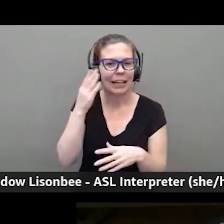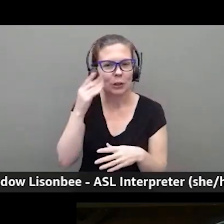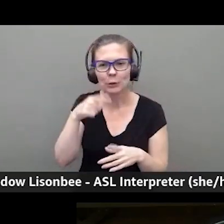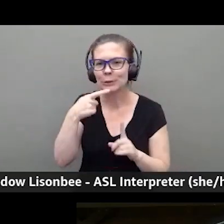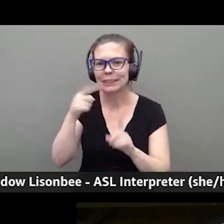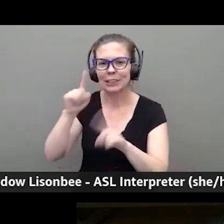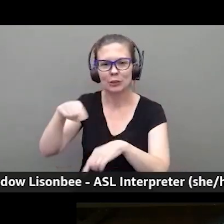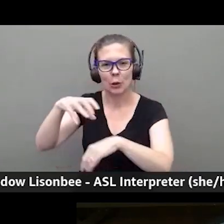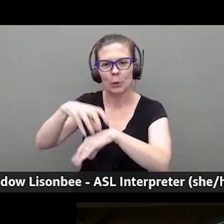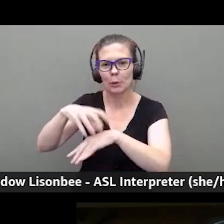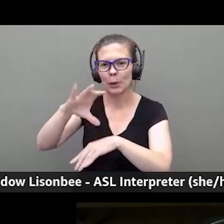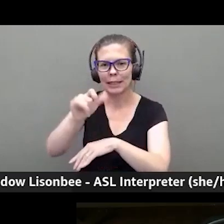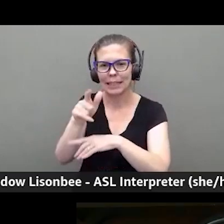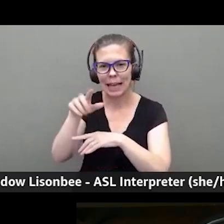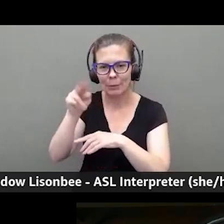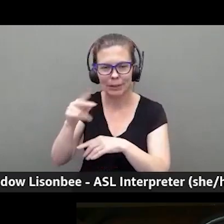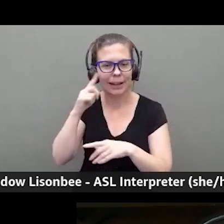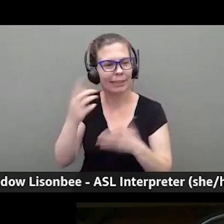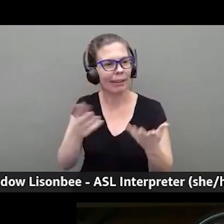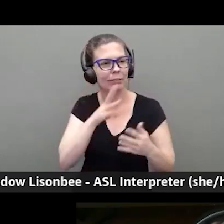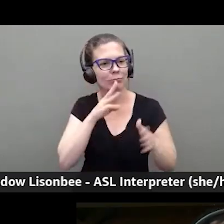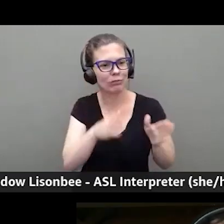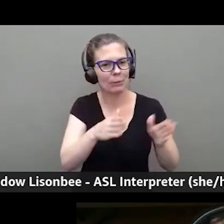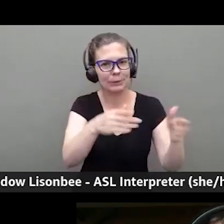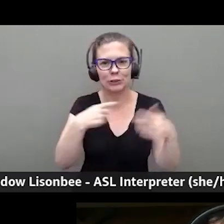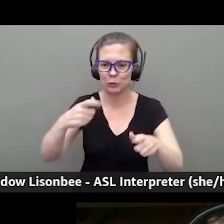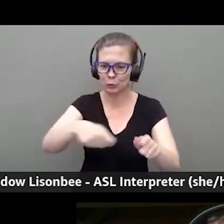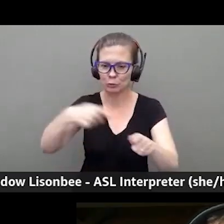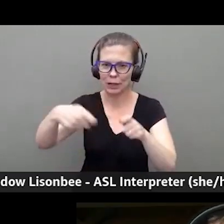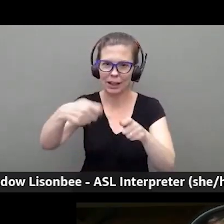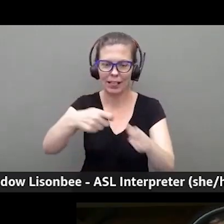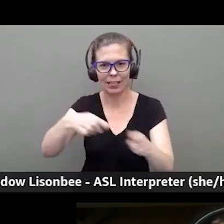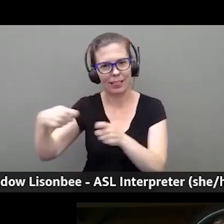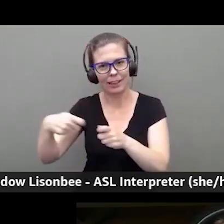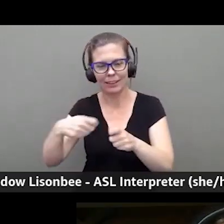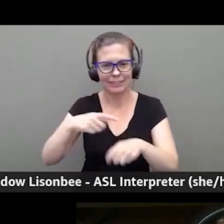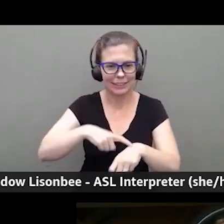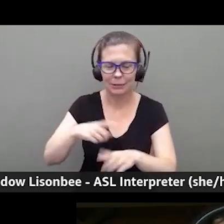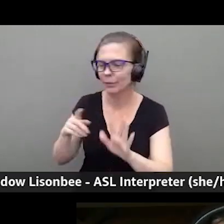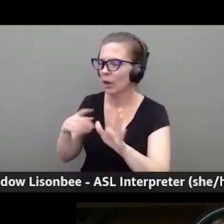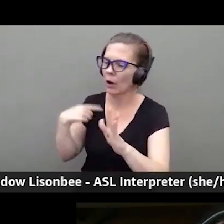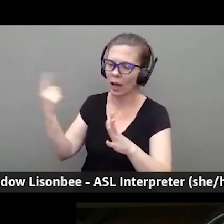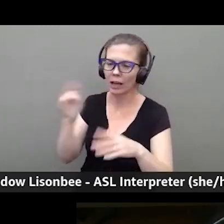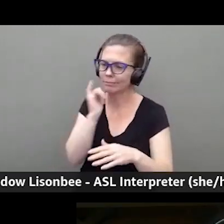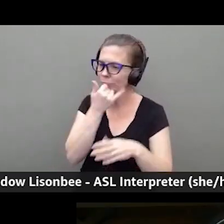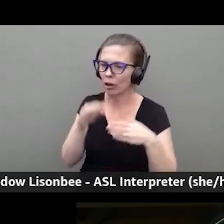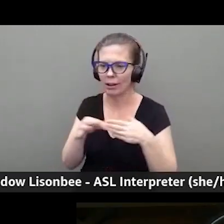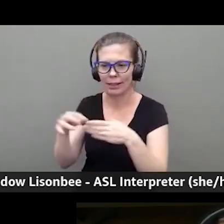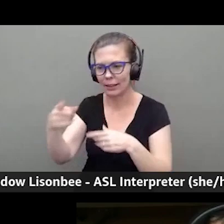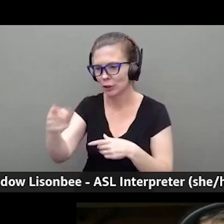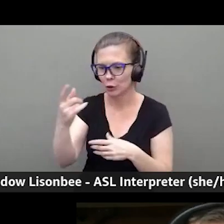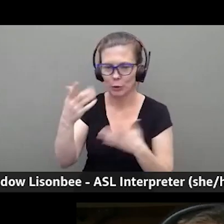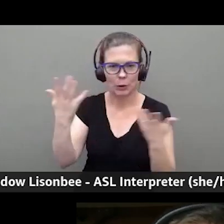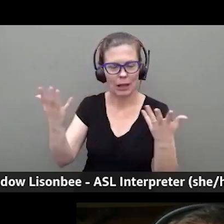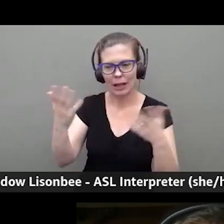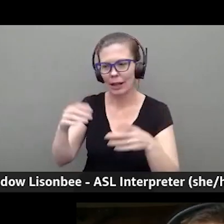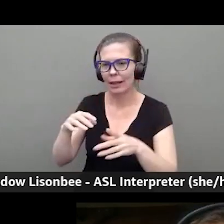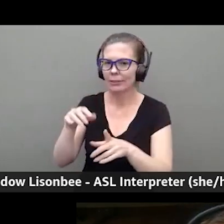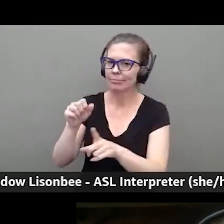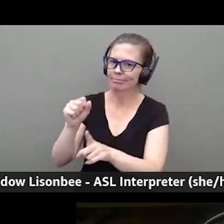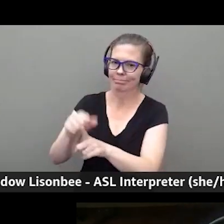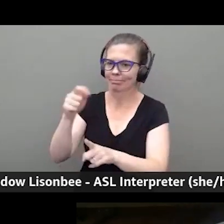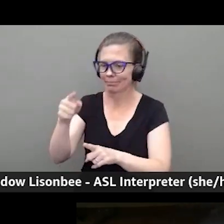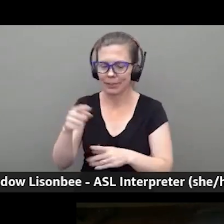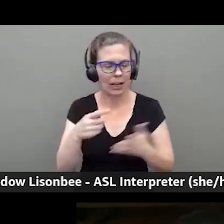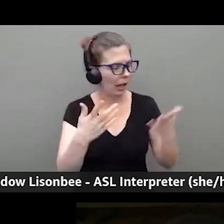today. I thought we were going to the stream to get in some real time. My apologies. I've entirely misled you this entire time. It's all good.